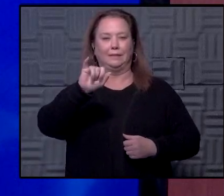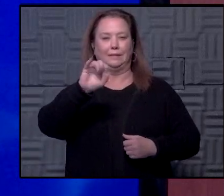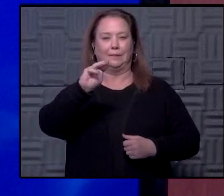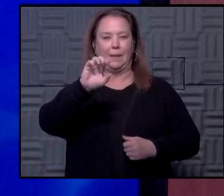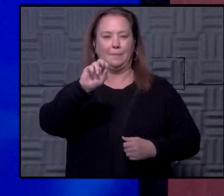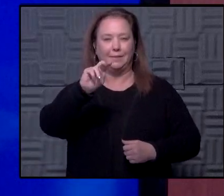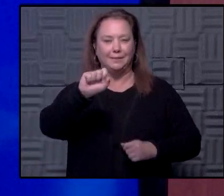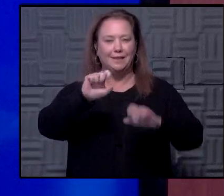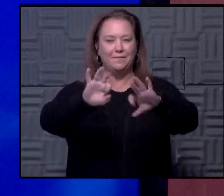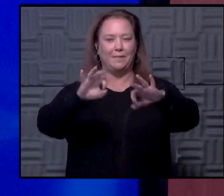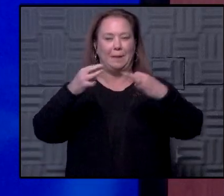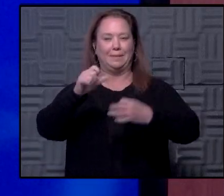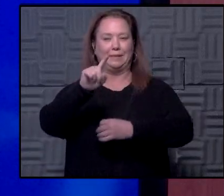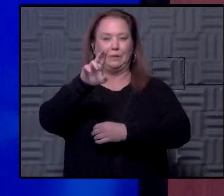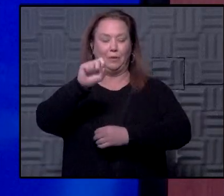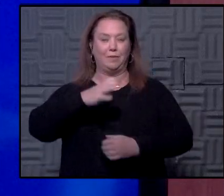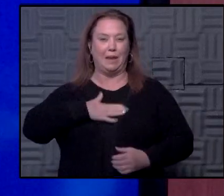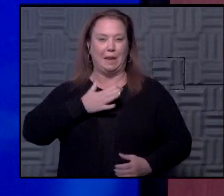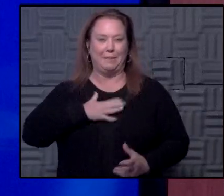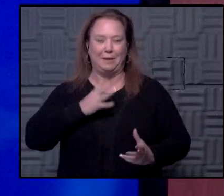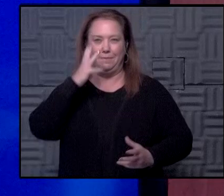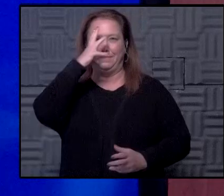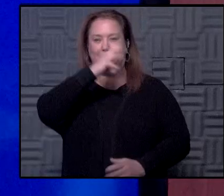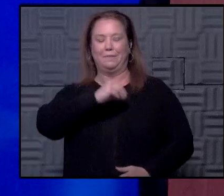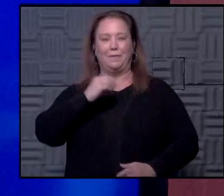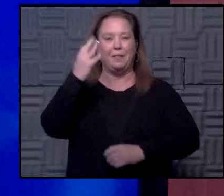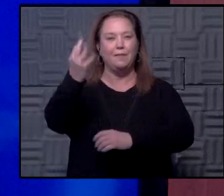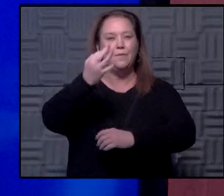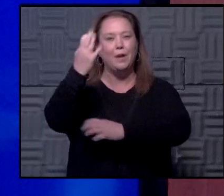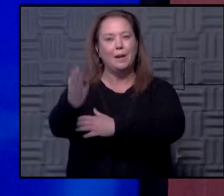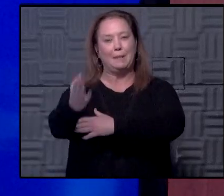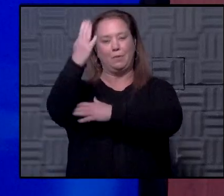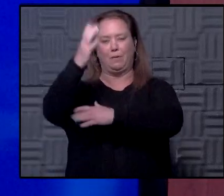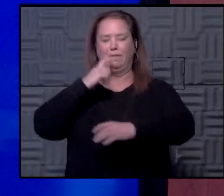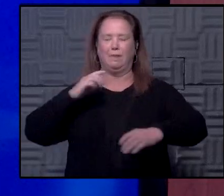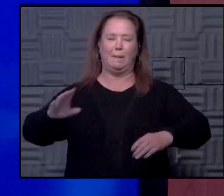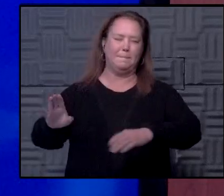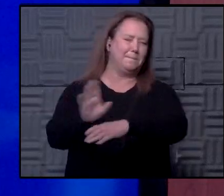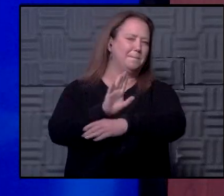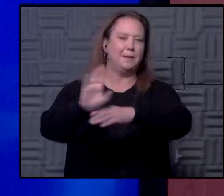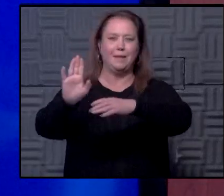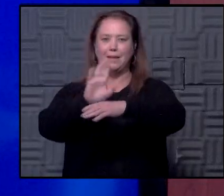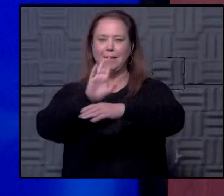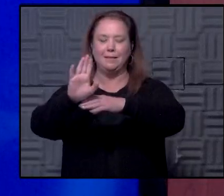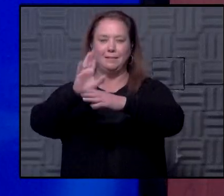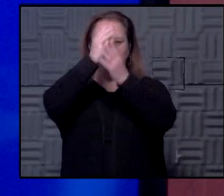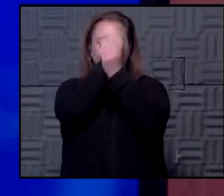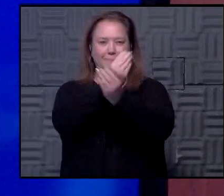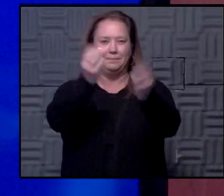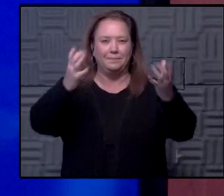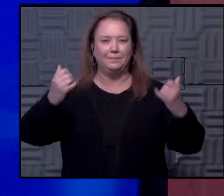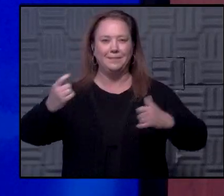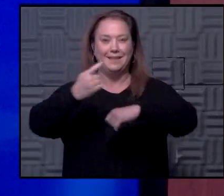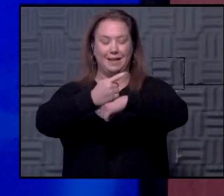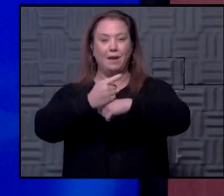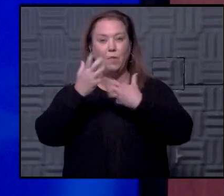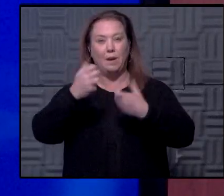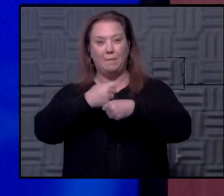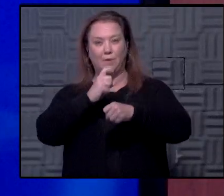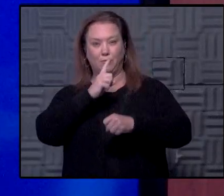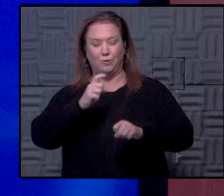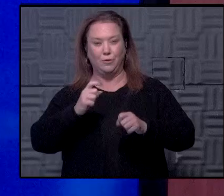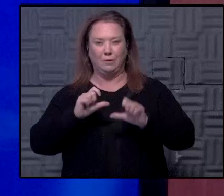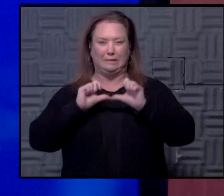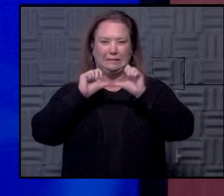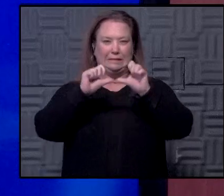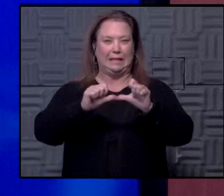Studio. Glad to be with you this beautiful Friday morning. We have a busy update today. I want to make sure all of you stay